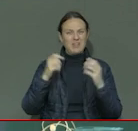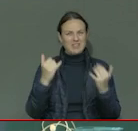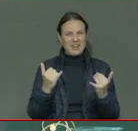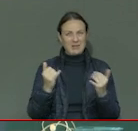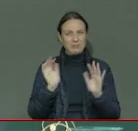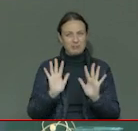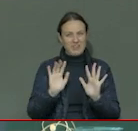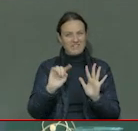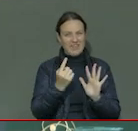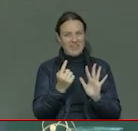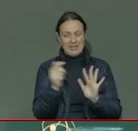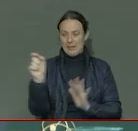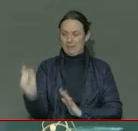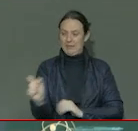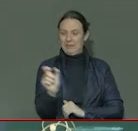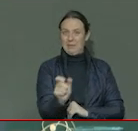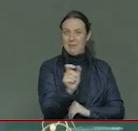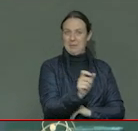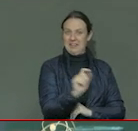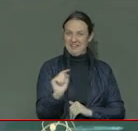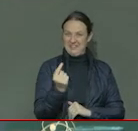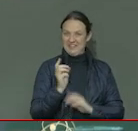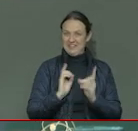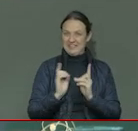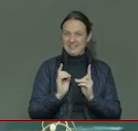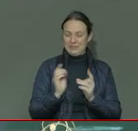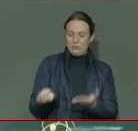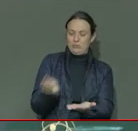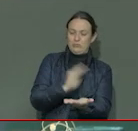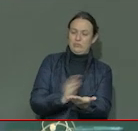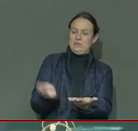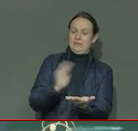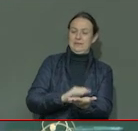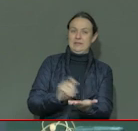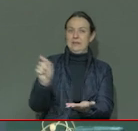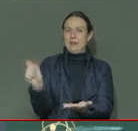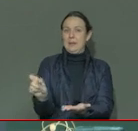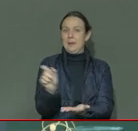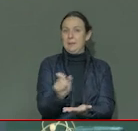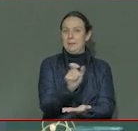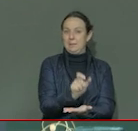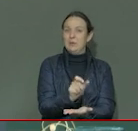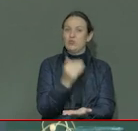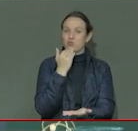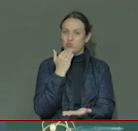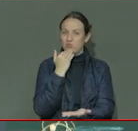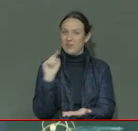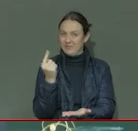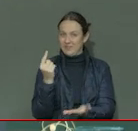to characters. So can you please go to the character section? We'll go through our characters, and then we'll come back to the